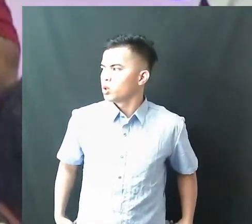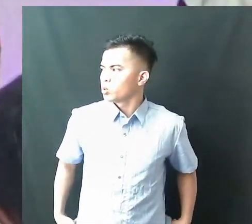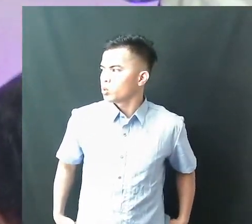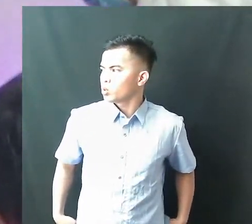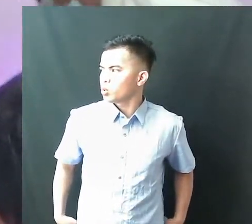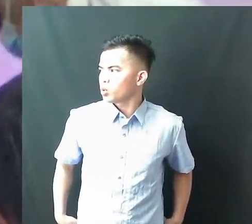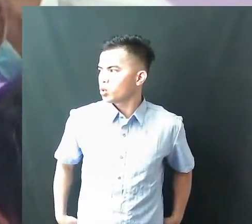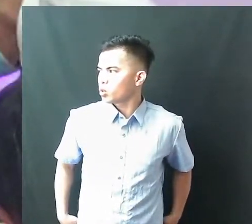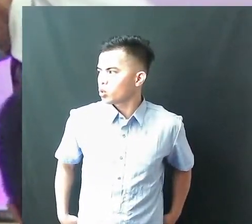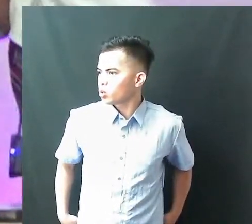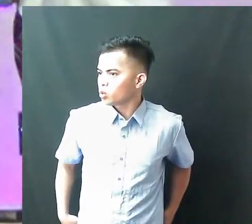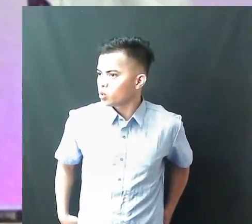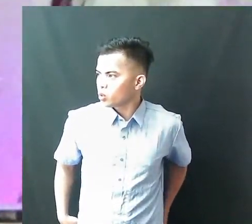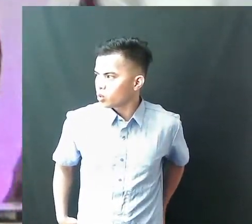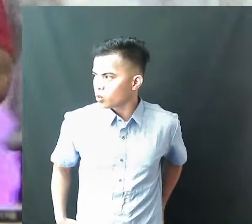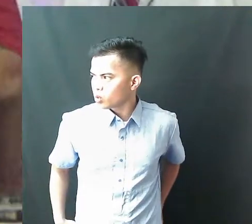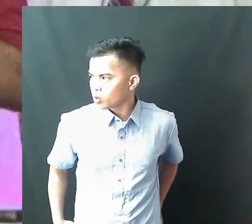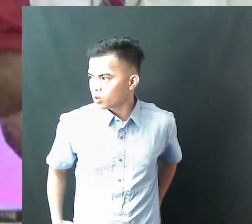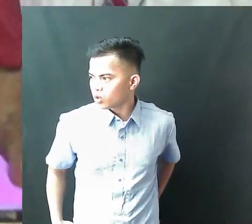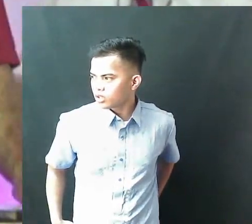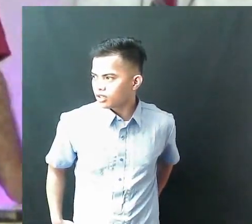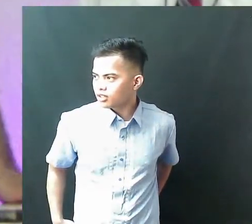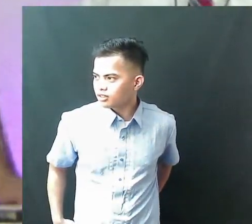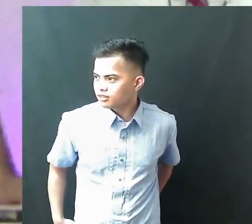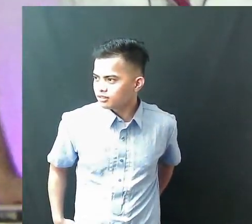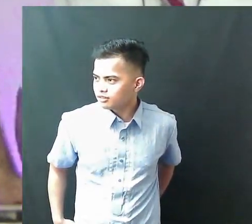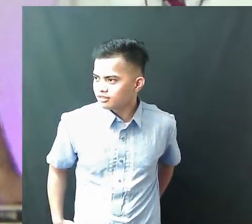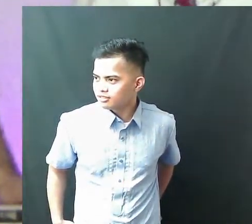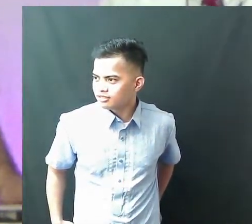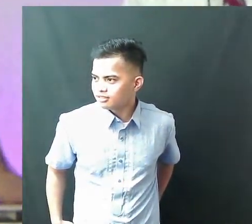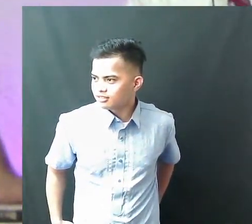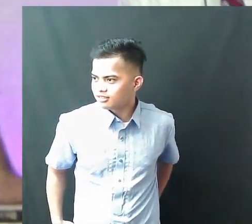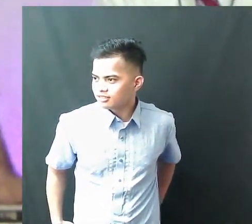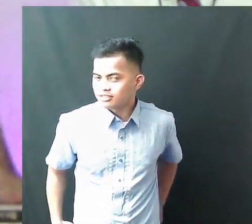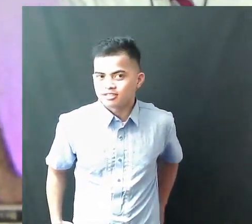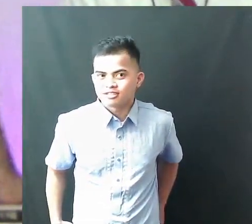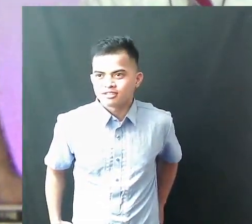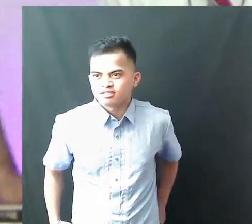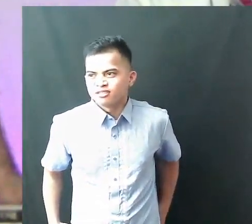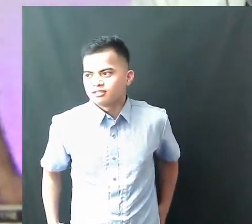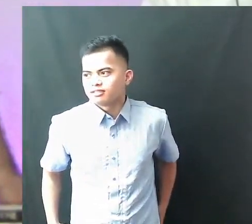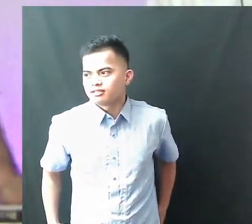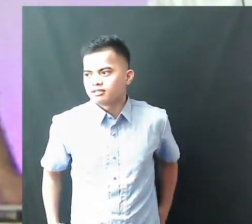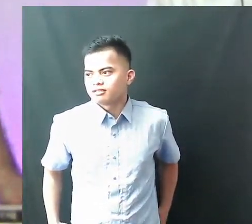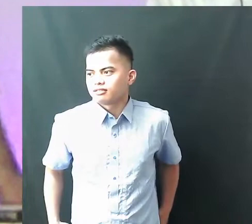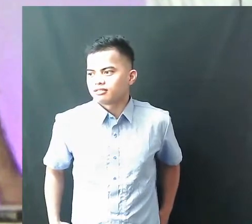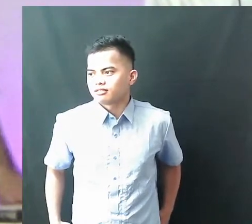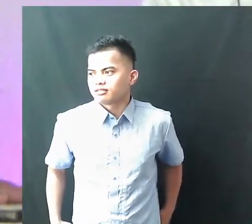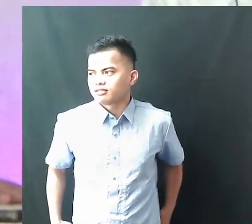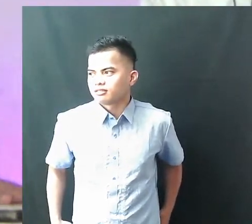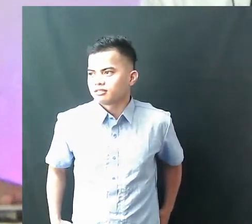Let me read the first verse here. It says, in a little town of Bethlehem so many years ago, they told him there was no room in the